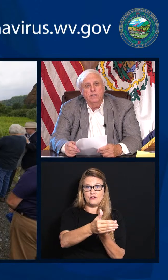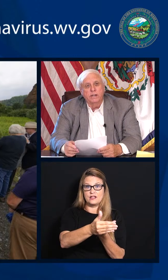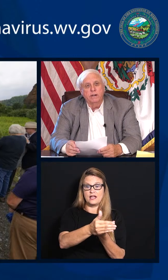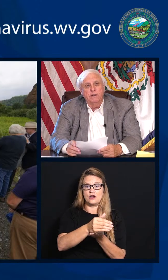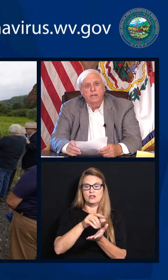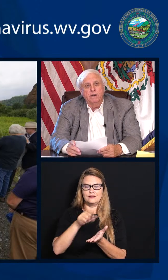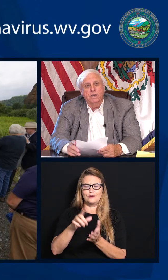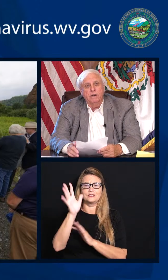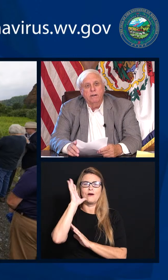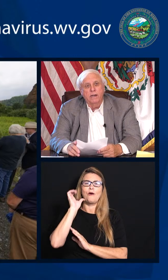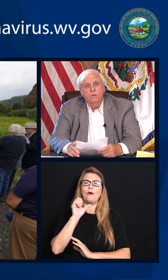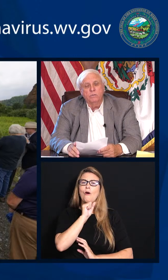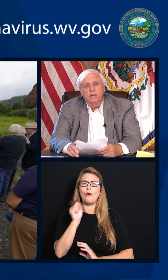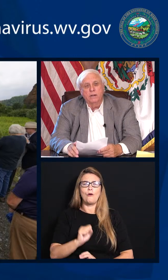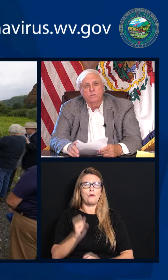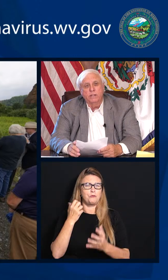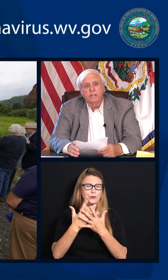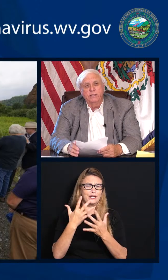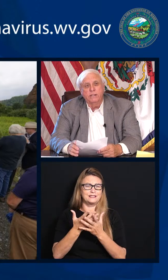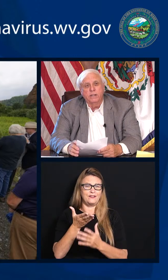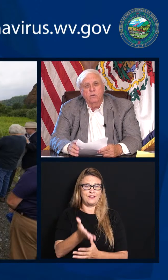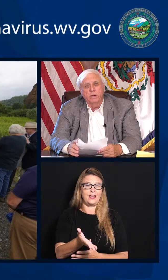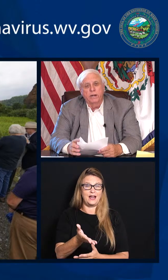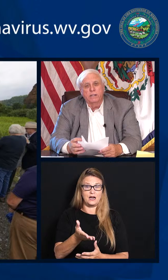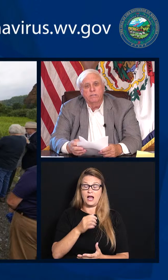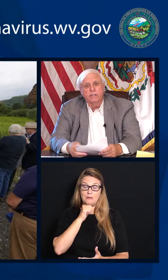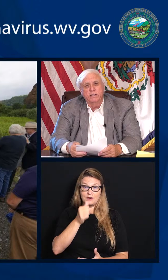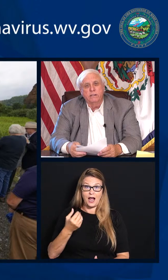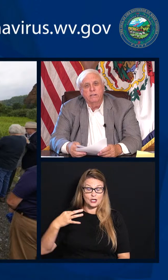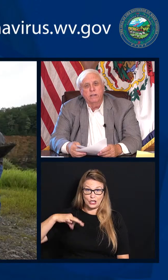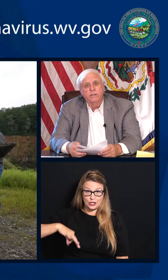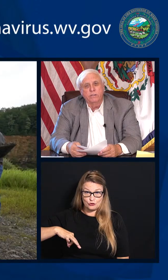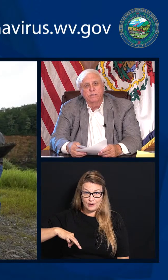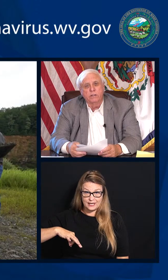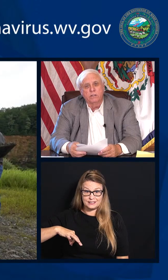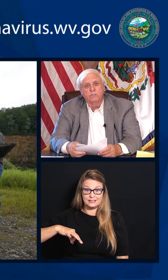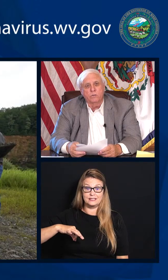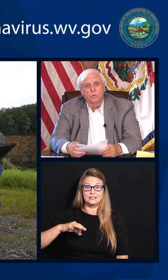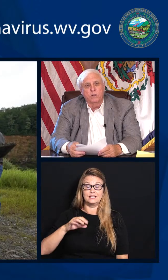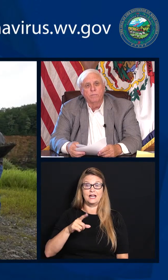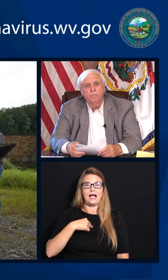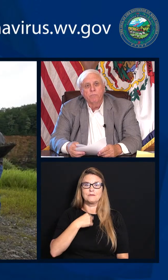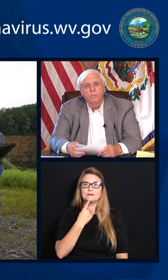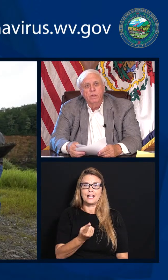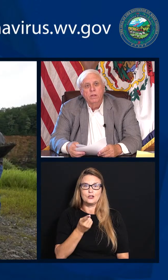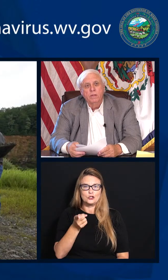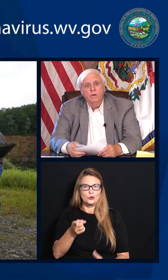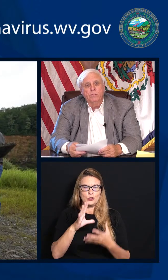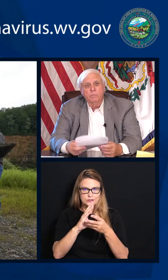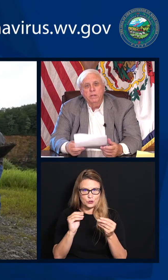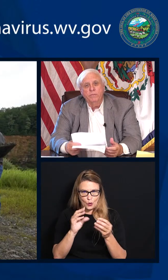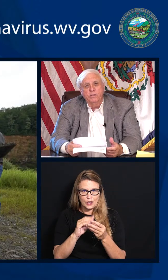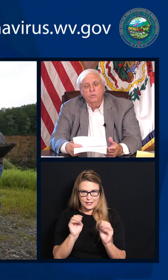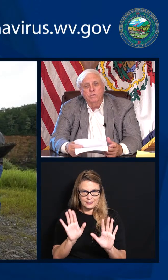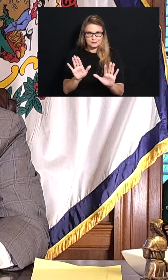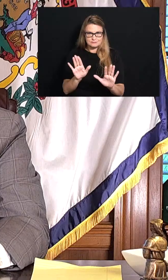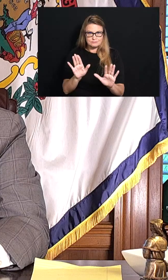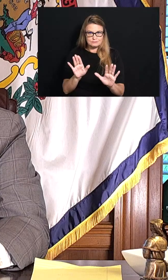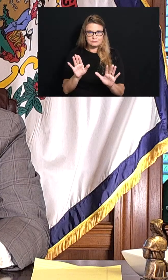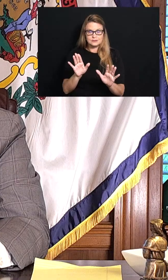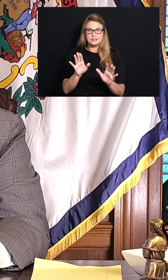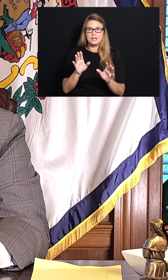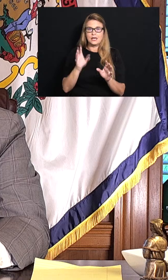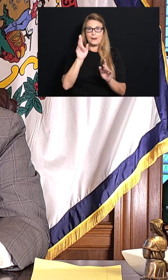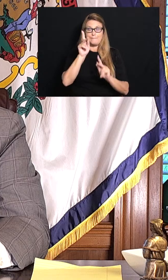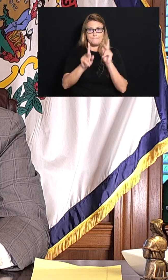everything there, and I don't say that to take credit. I say that to tell you just a little story. There were some individuals that